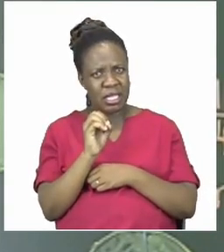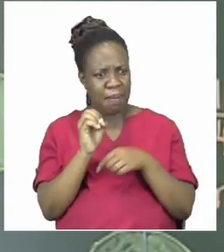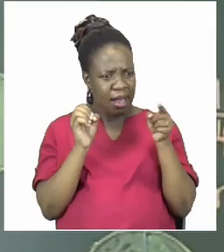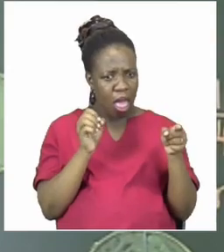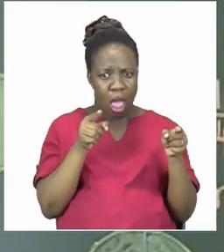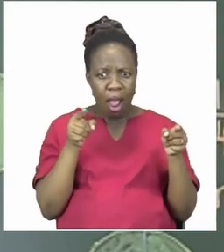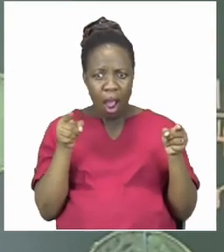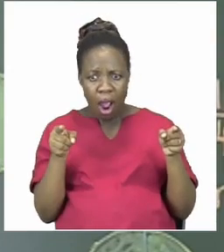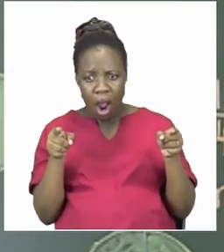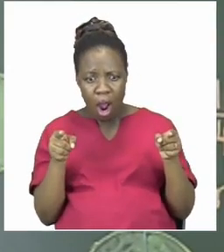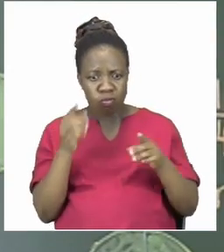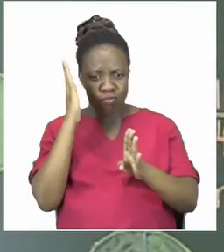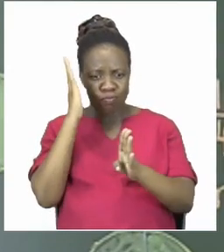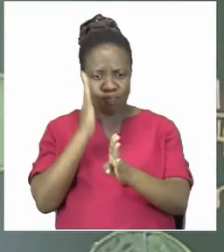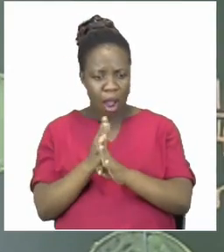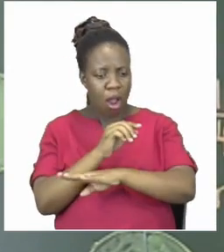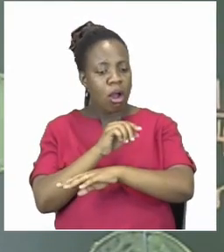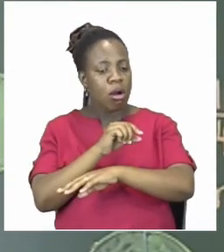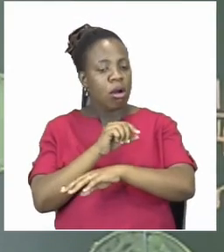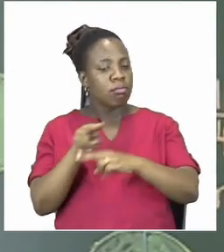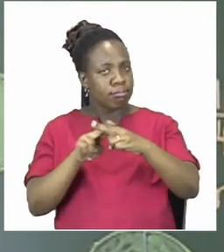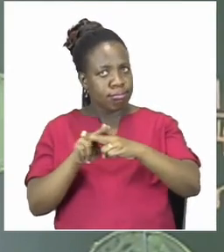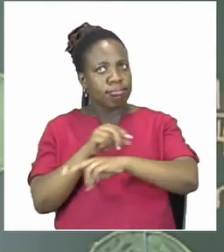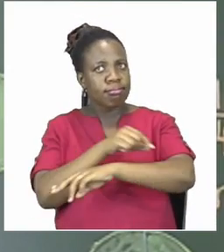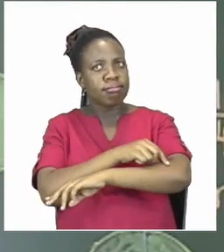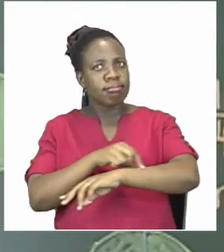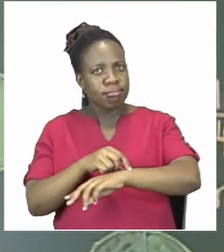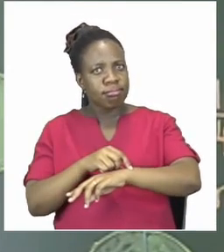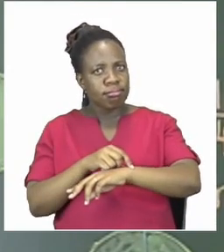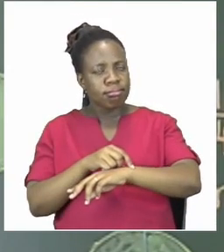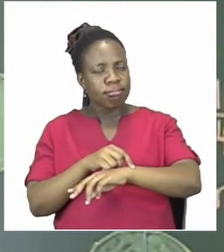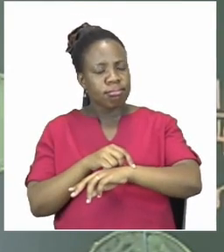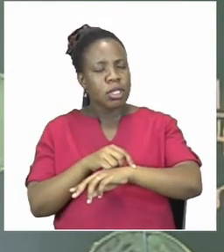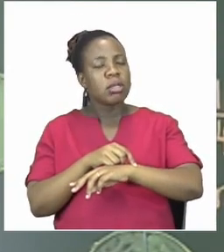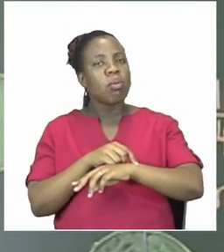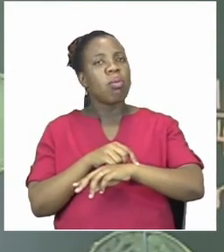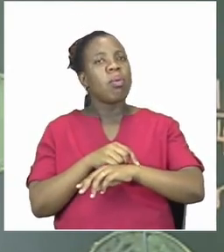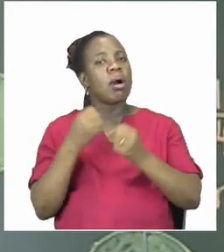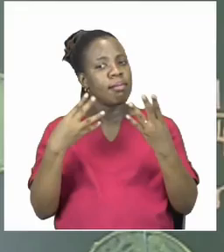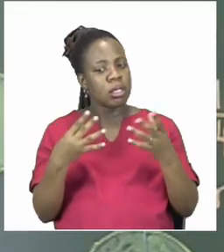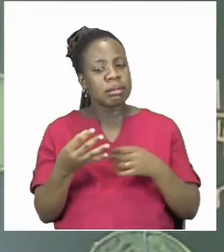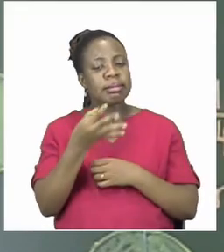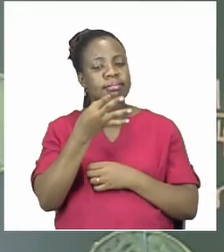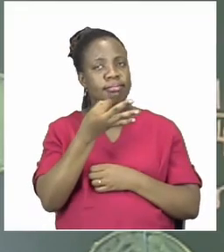90 centimeters. So I can go ahead and write my 90